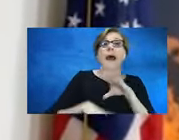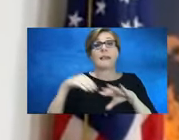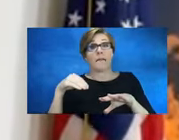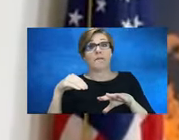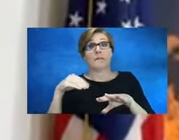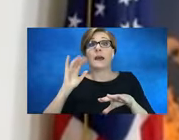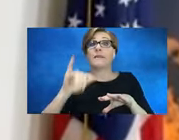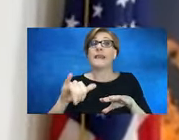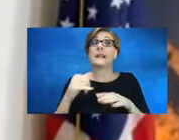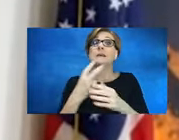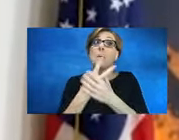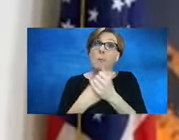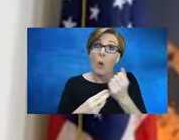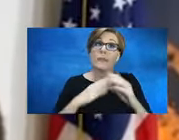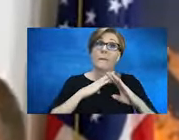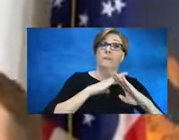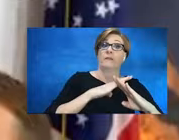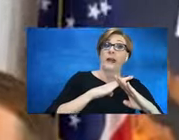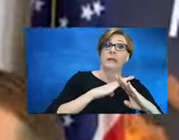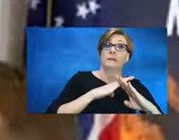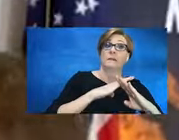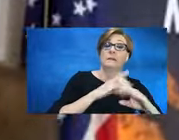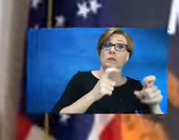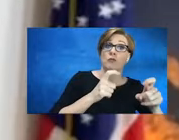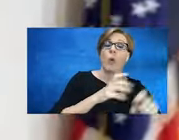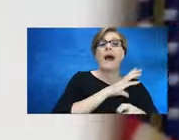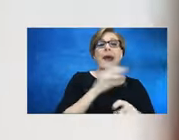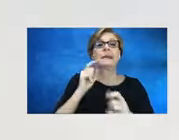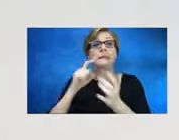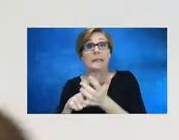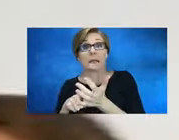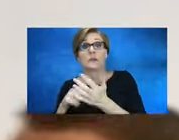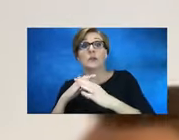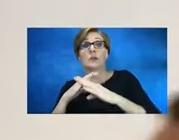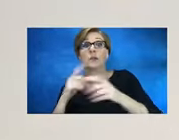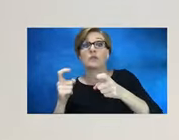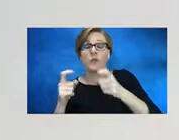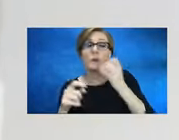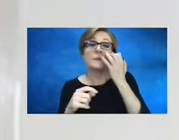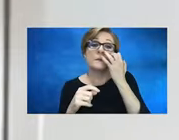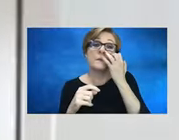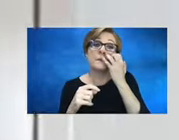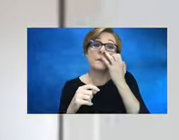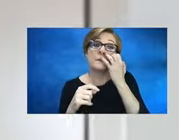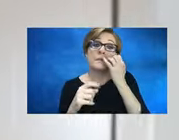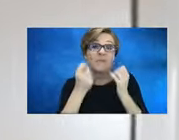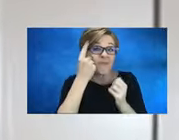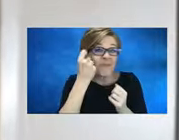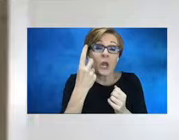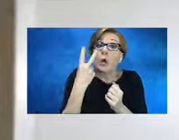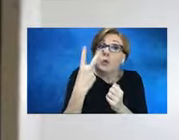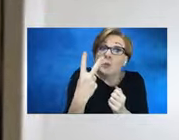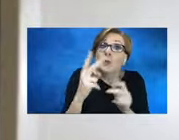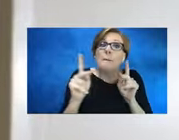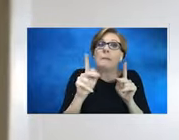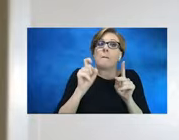both a preventative and a detective control. But we also have another control, as we require a minimum of two individuals to